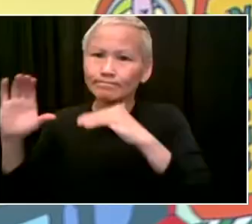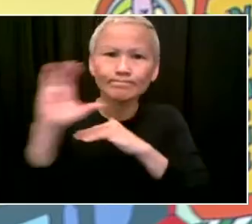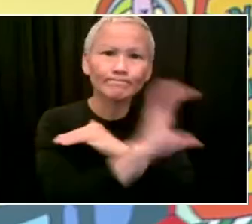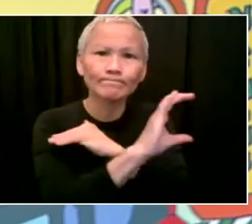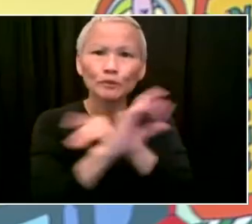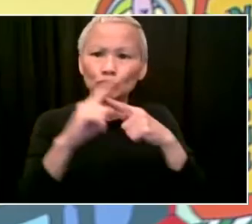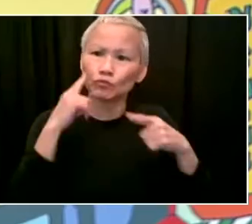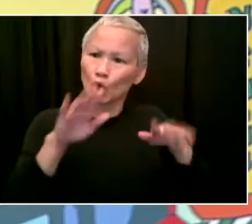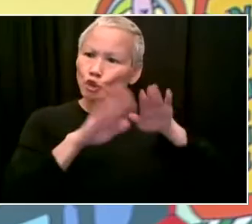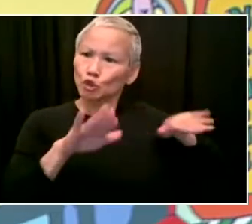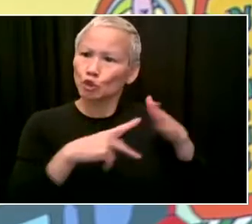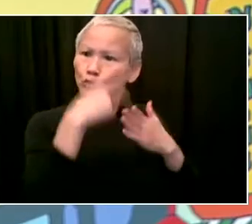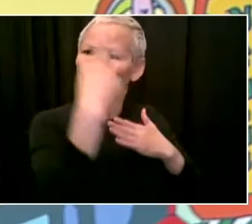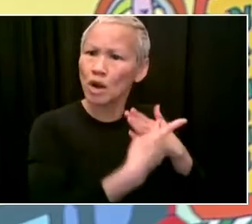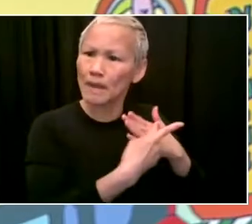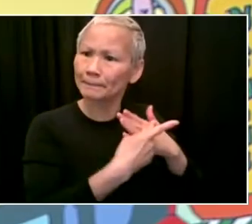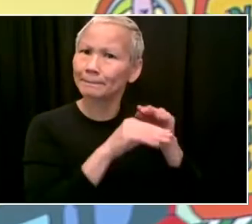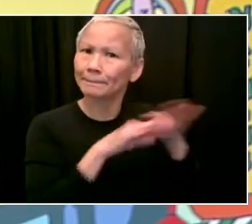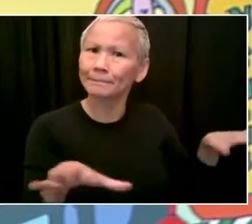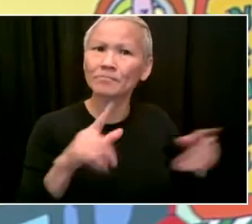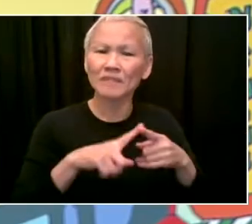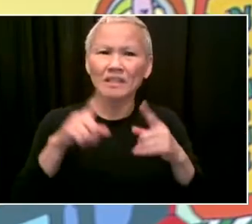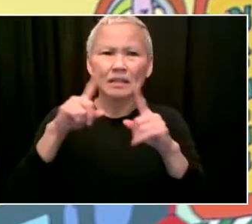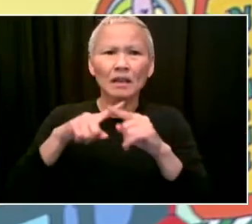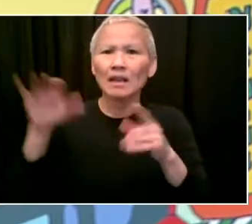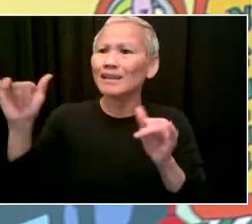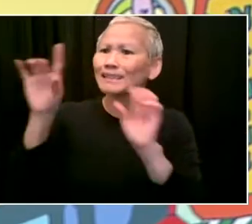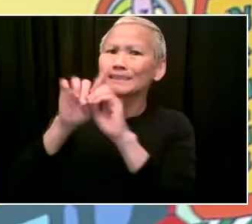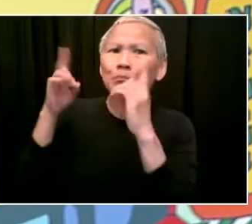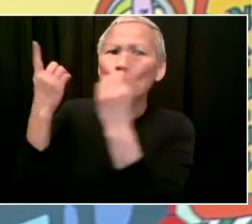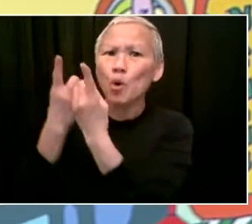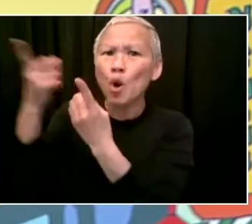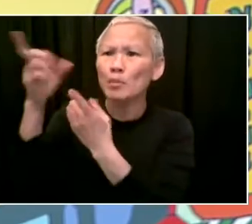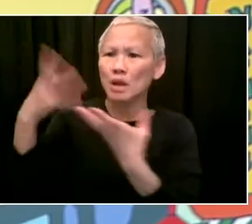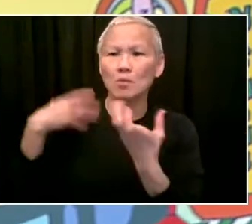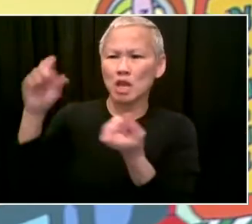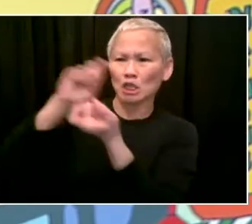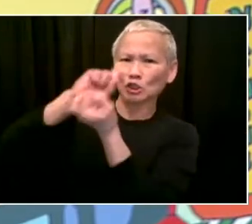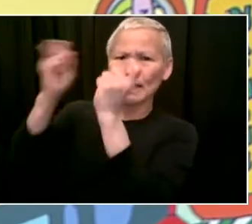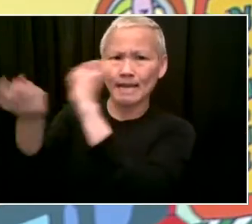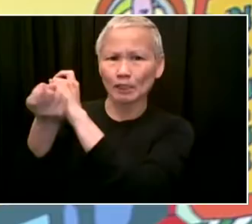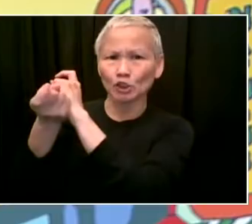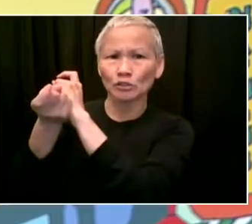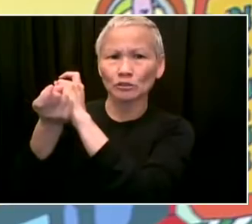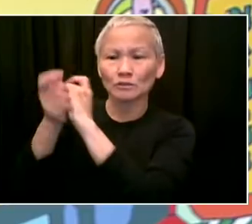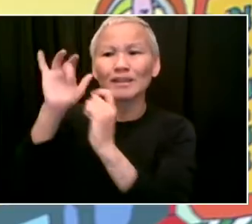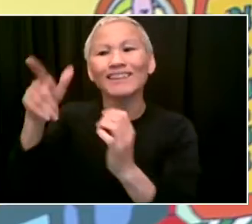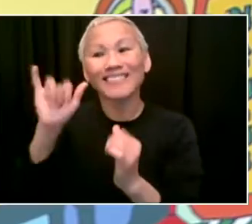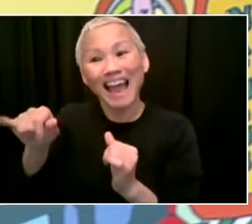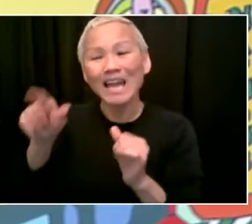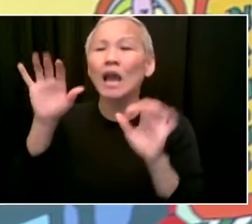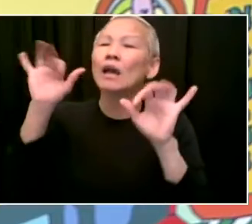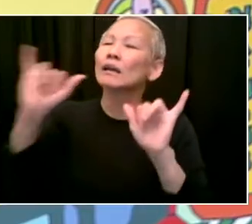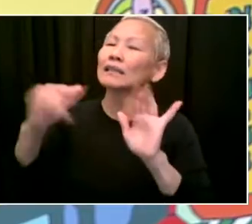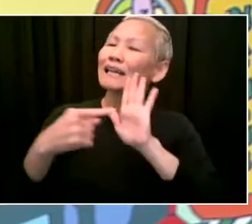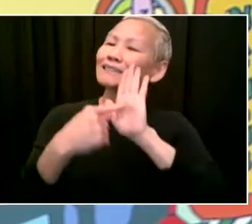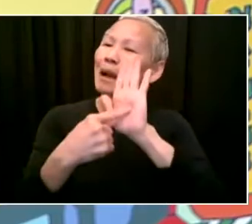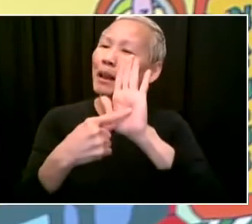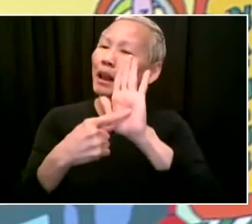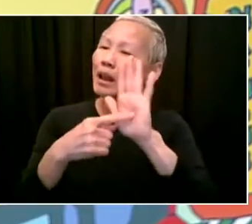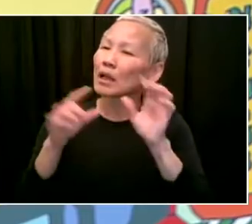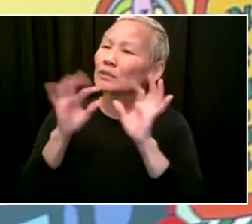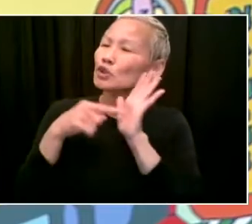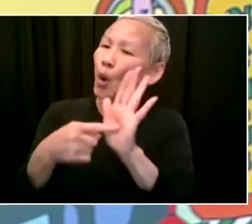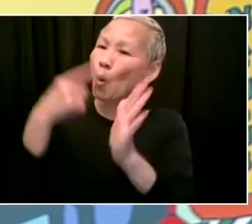of apartments. We've done all those things. But I will only say it was a campaign centered on a